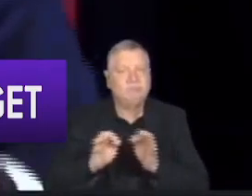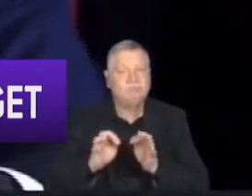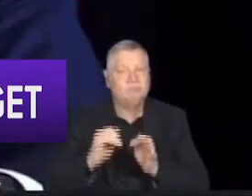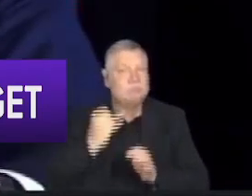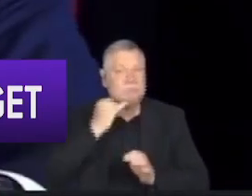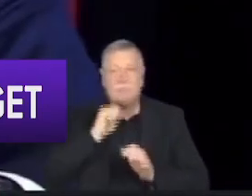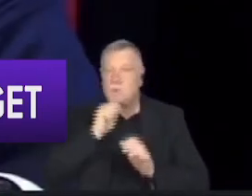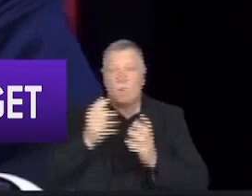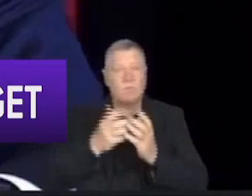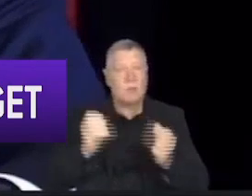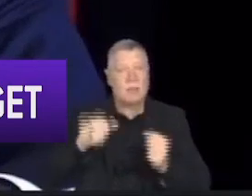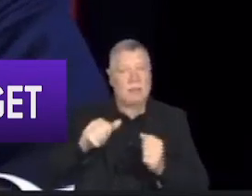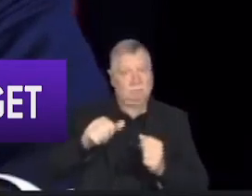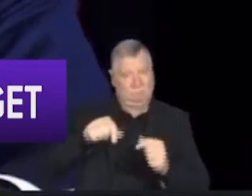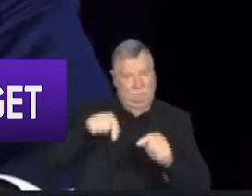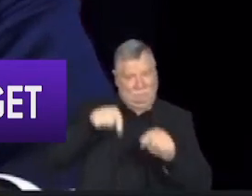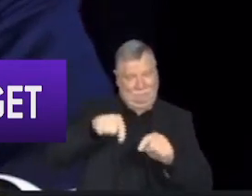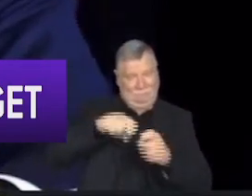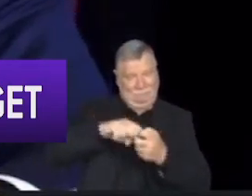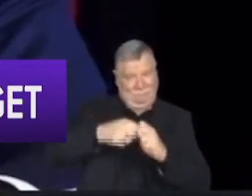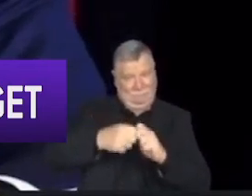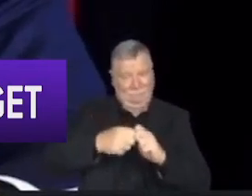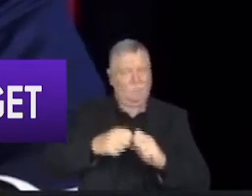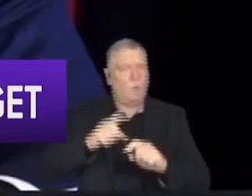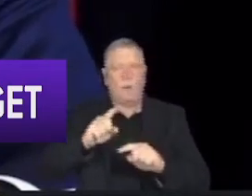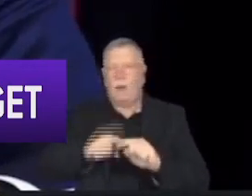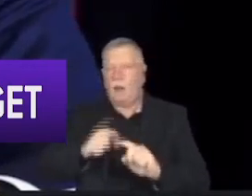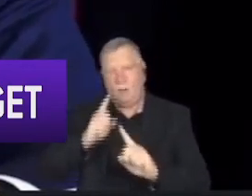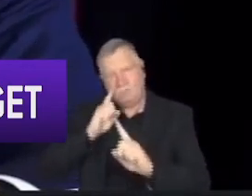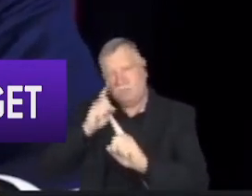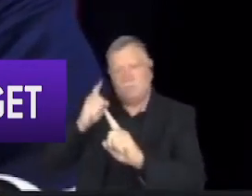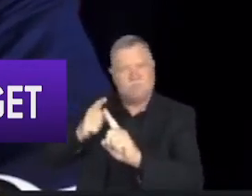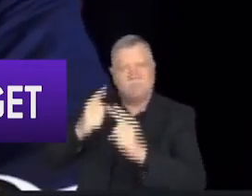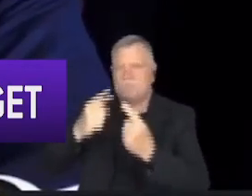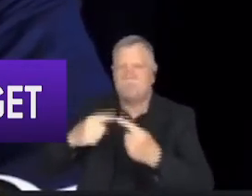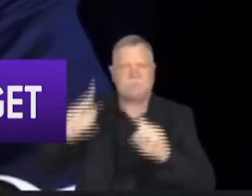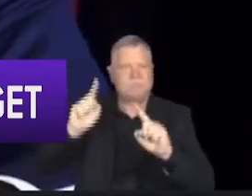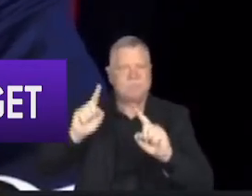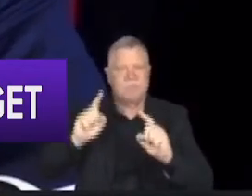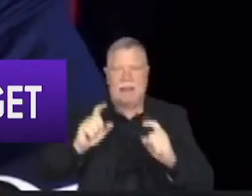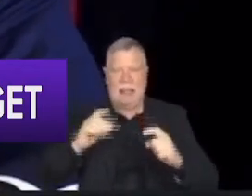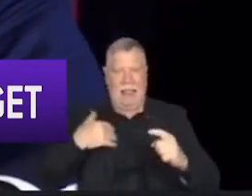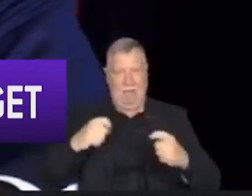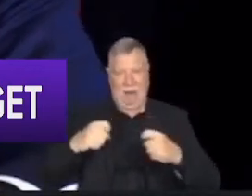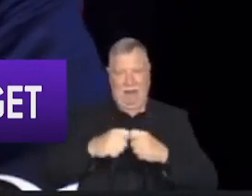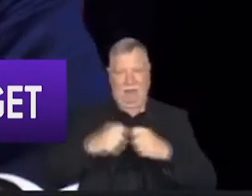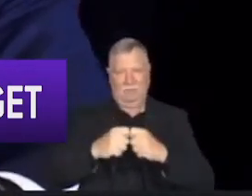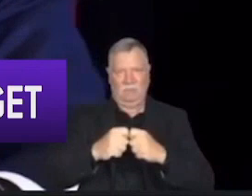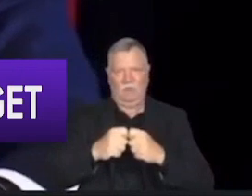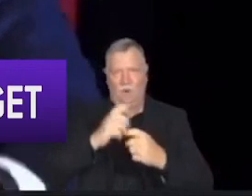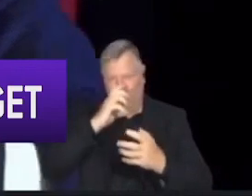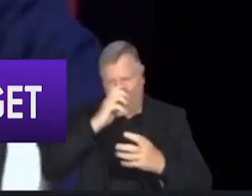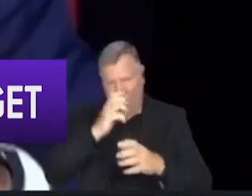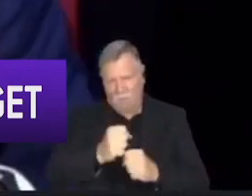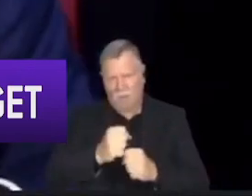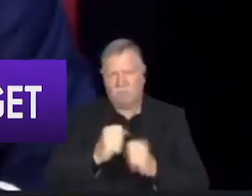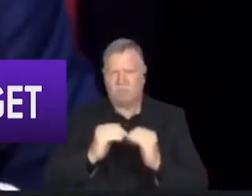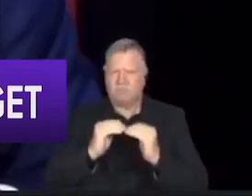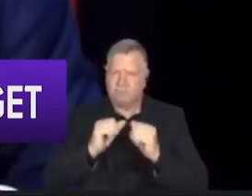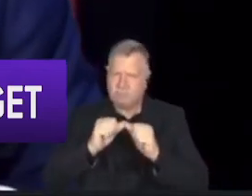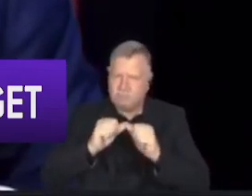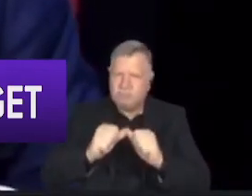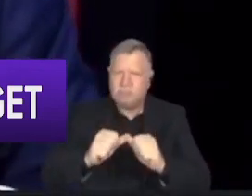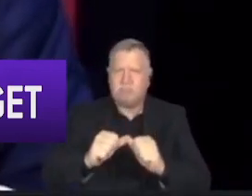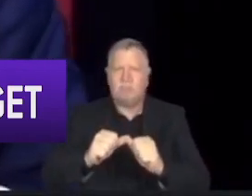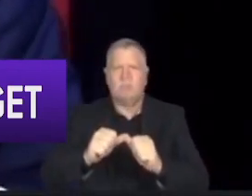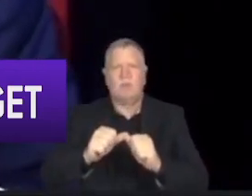for essential services. Also, it reflects an increase in the contribution of the central government in the